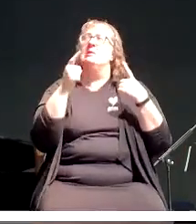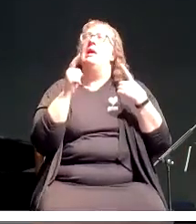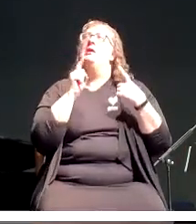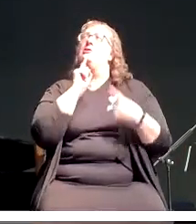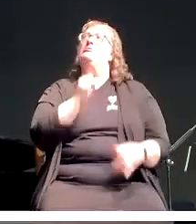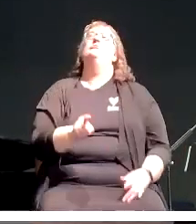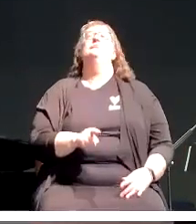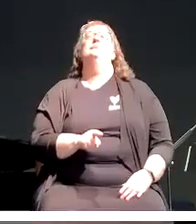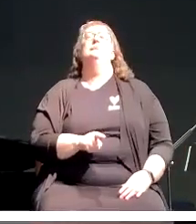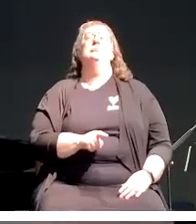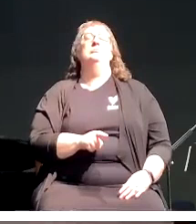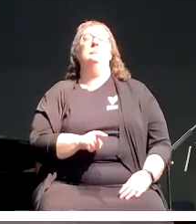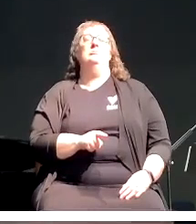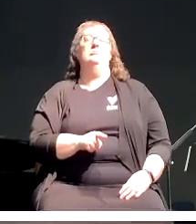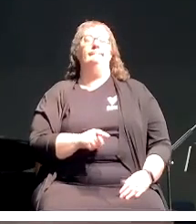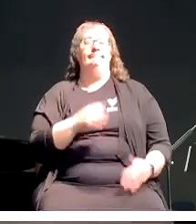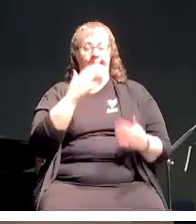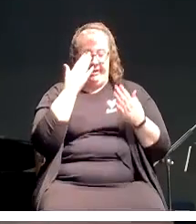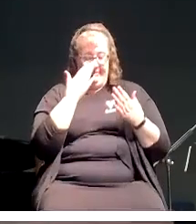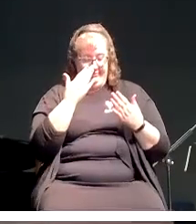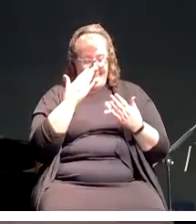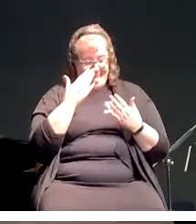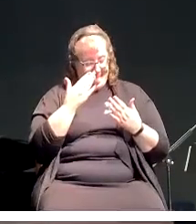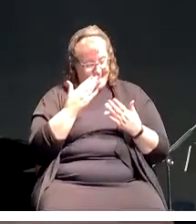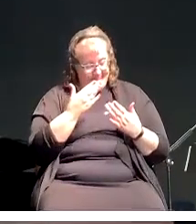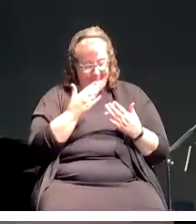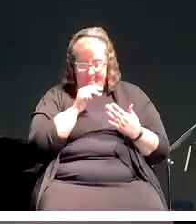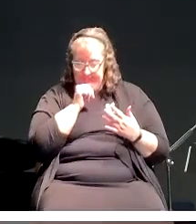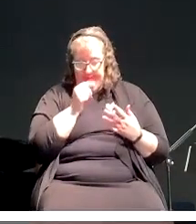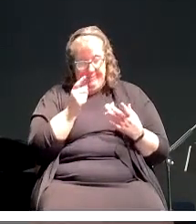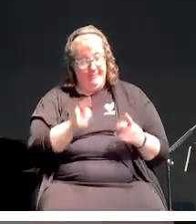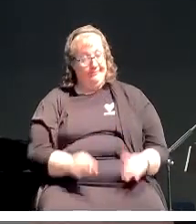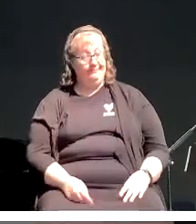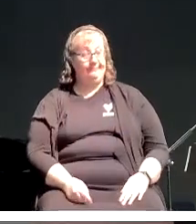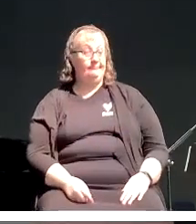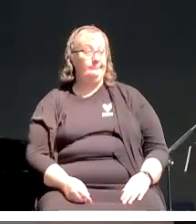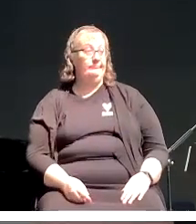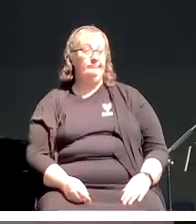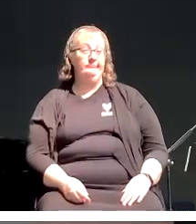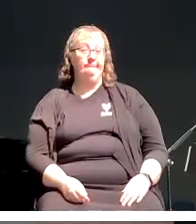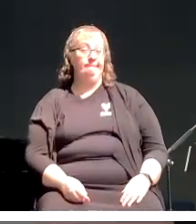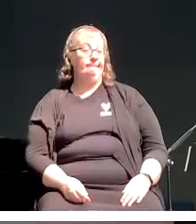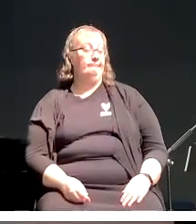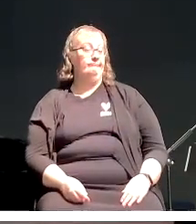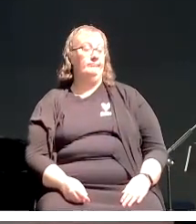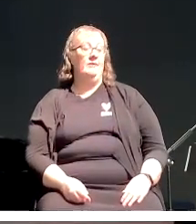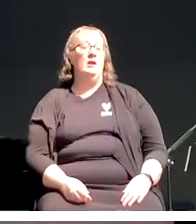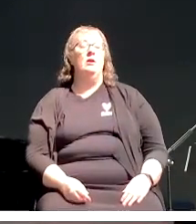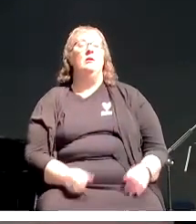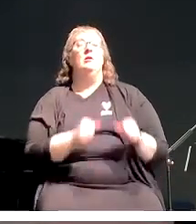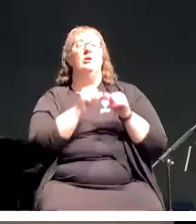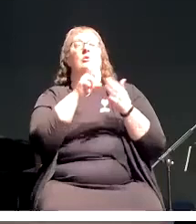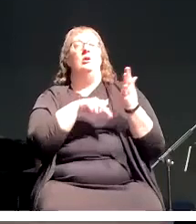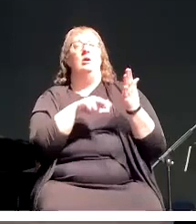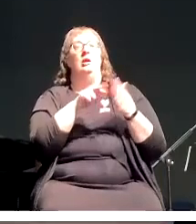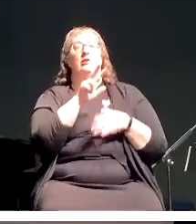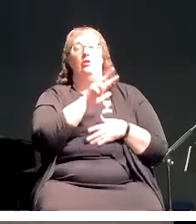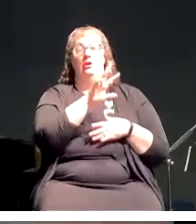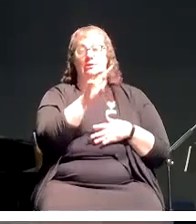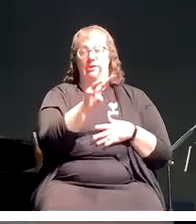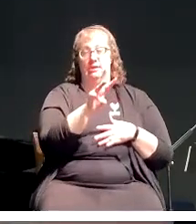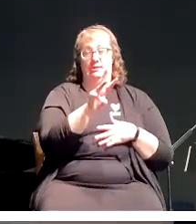true. Sadly, that's not the case. It's not the case at all. We're going to keep reading verses